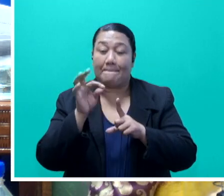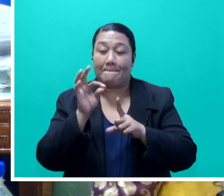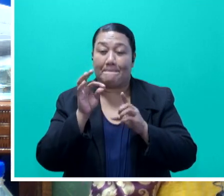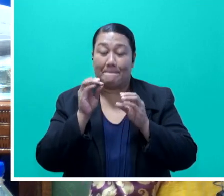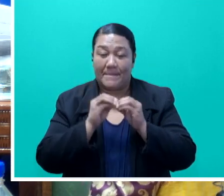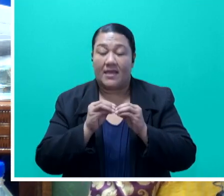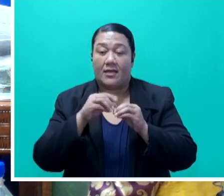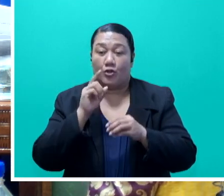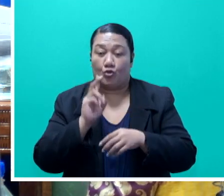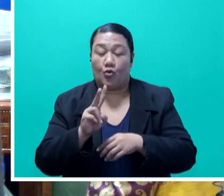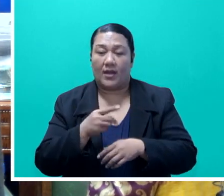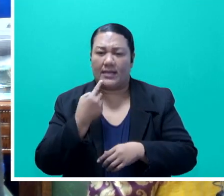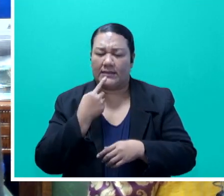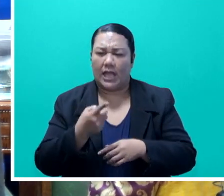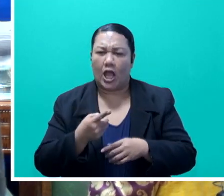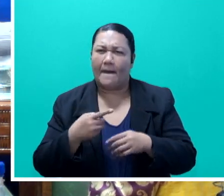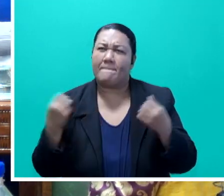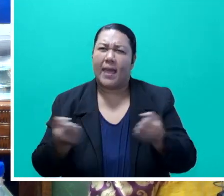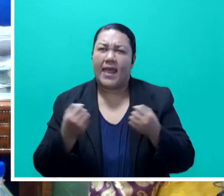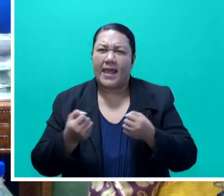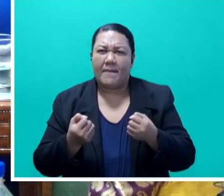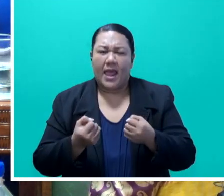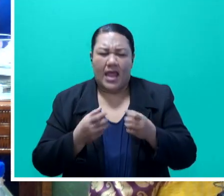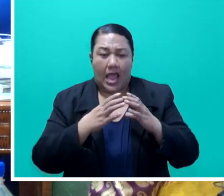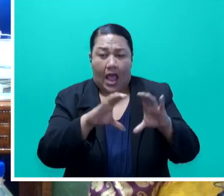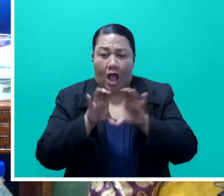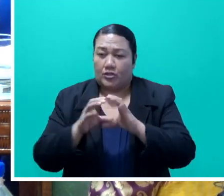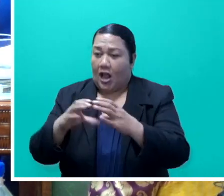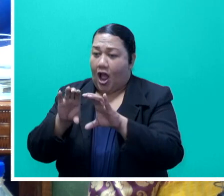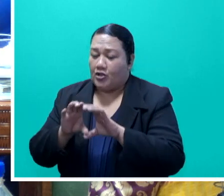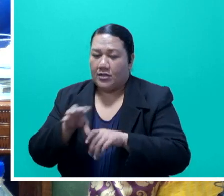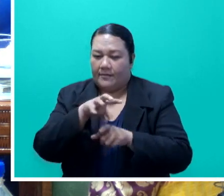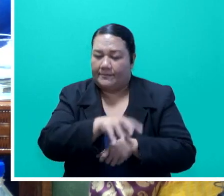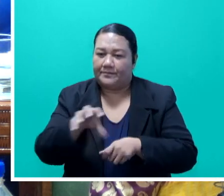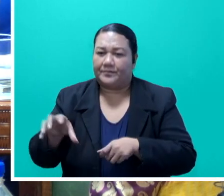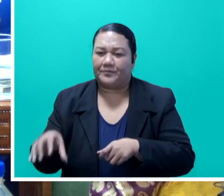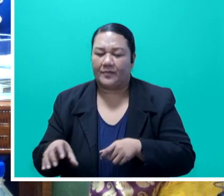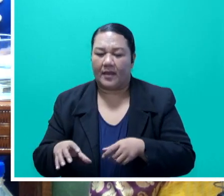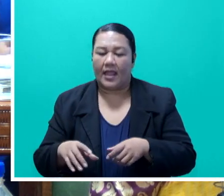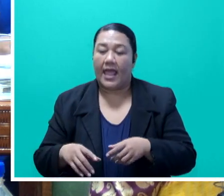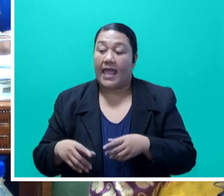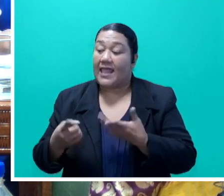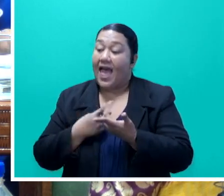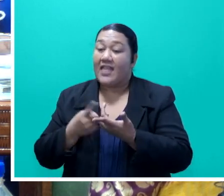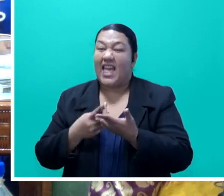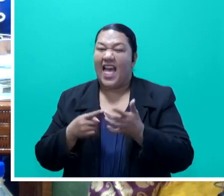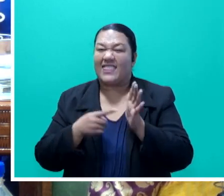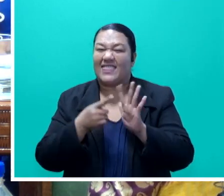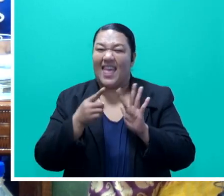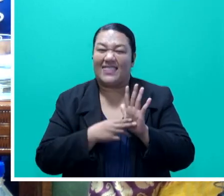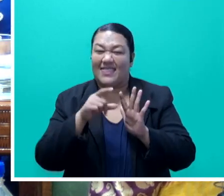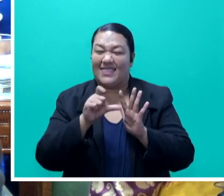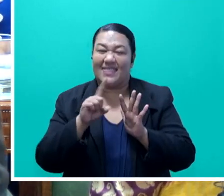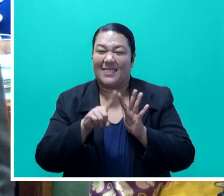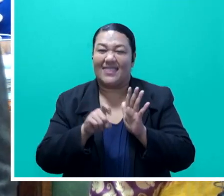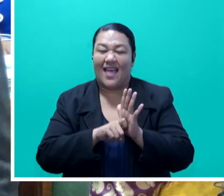are work. A lot of the municipal council works, for example, goes to the municipal tender board. They have their own tender process. But as been highlighted